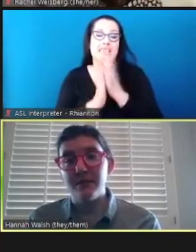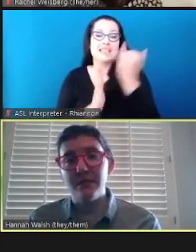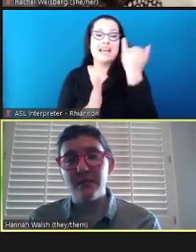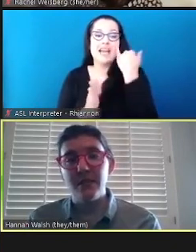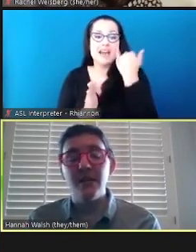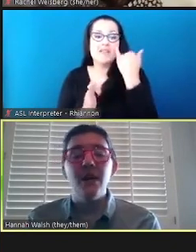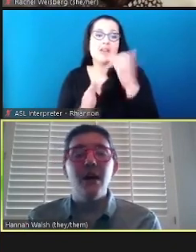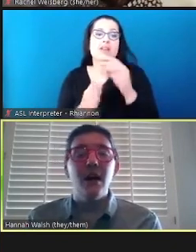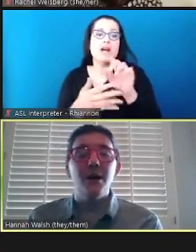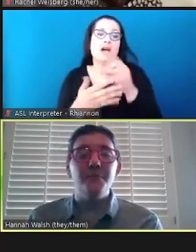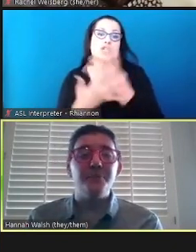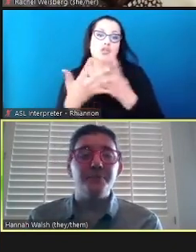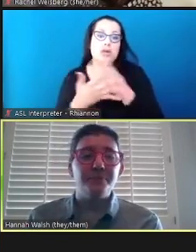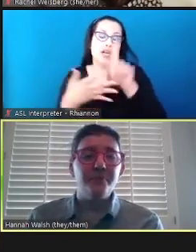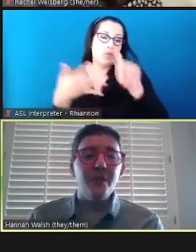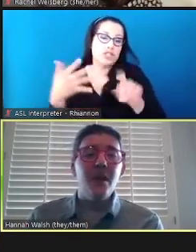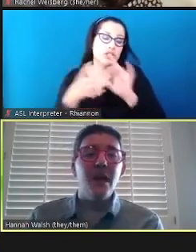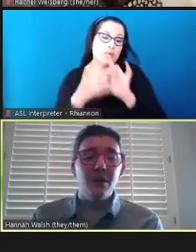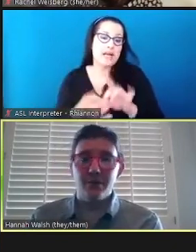business necessity.